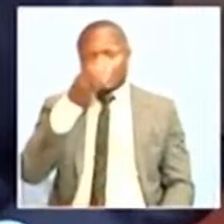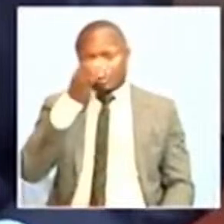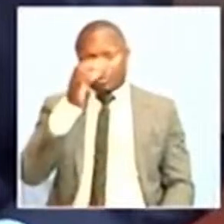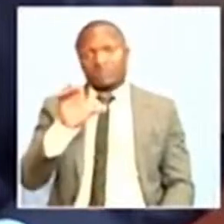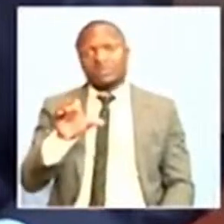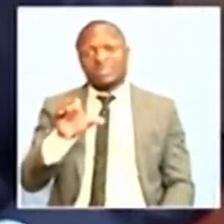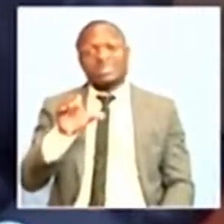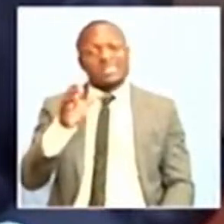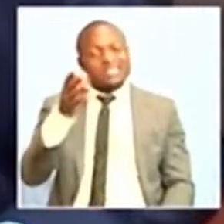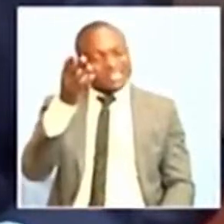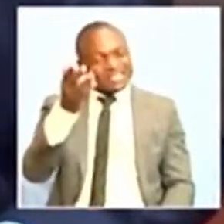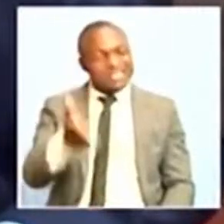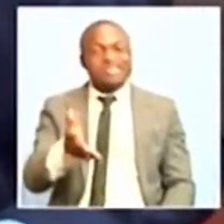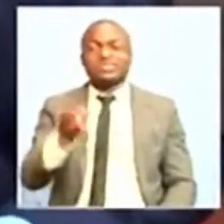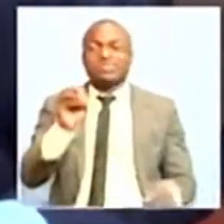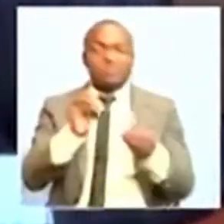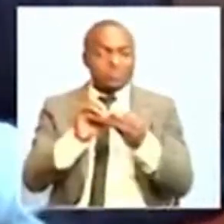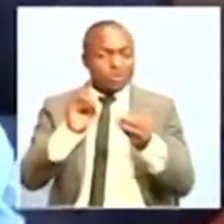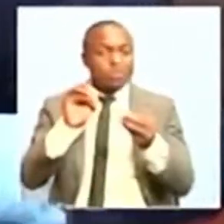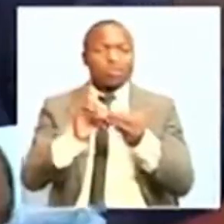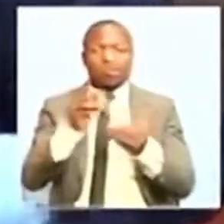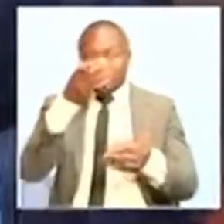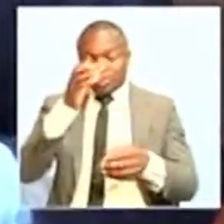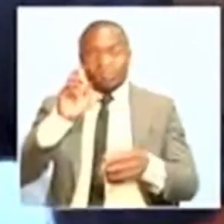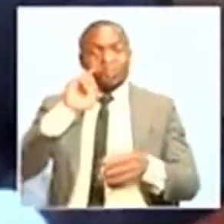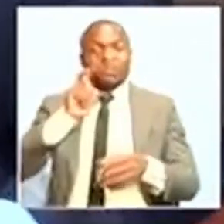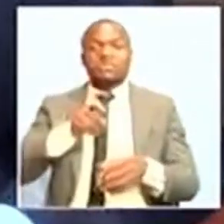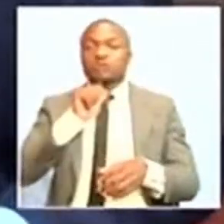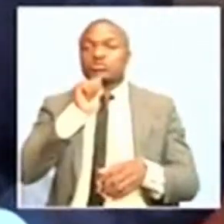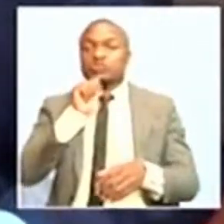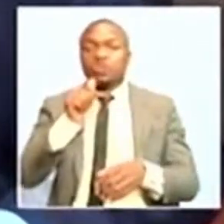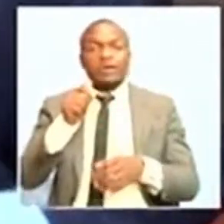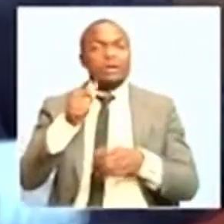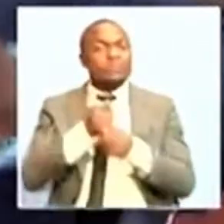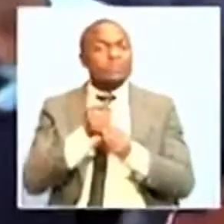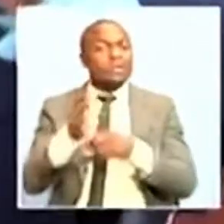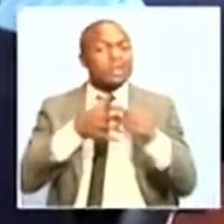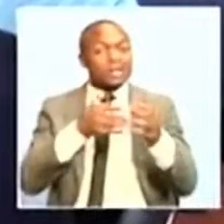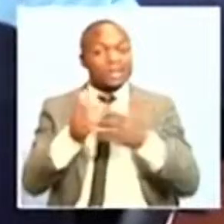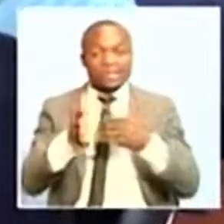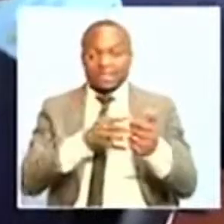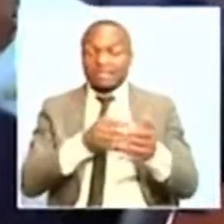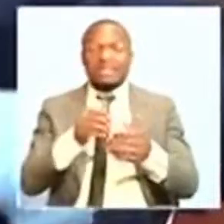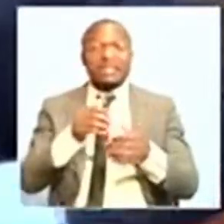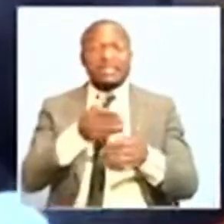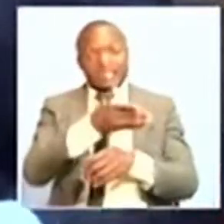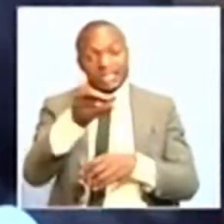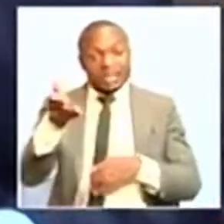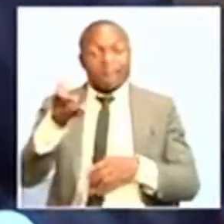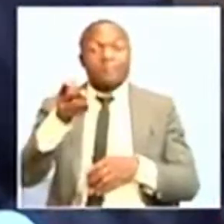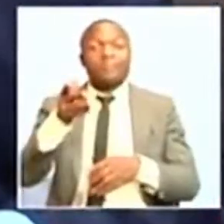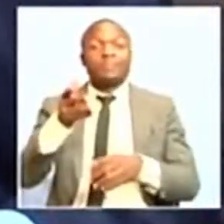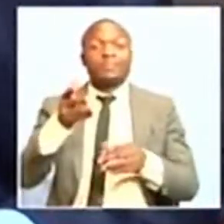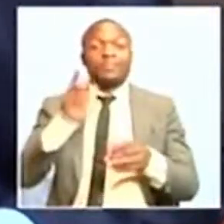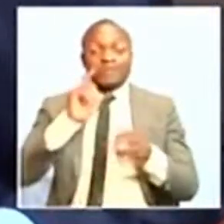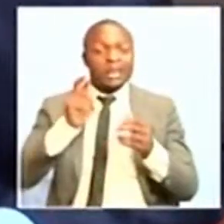corruption, there's so much corruption in this country. We must not make it easier for everybody. There should always be that fear in people's head